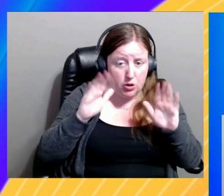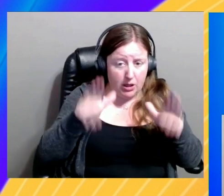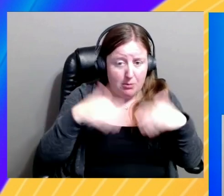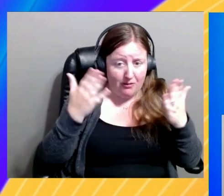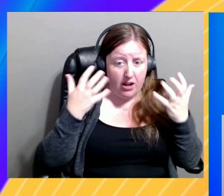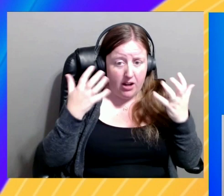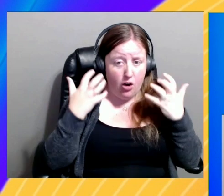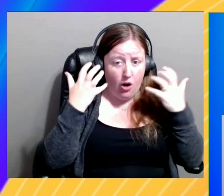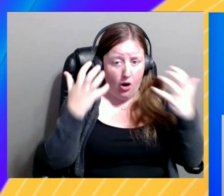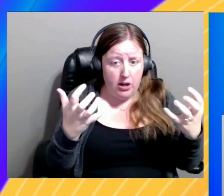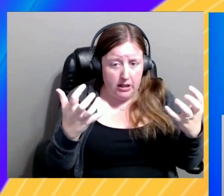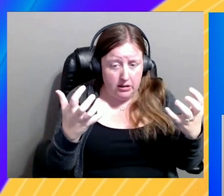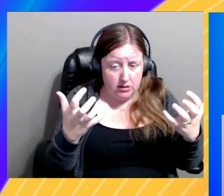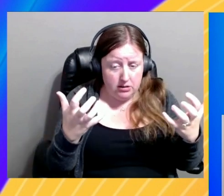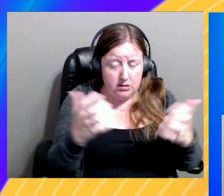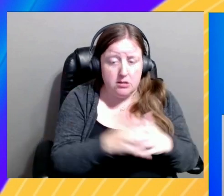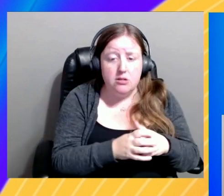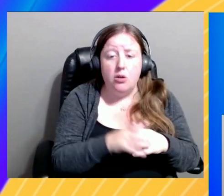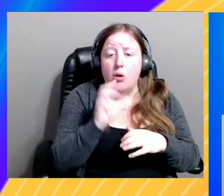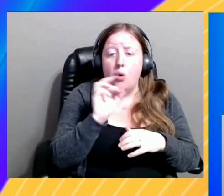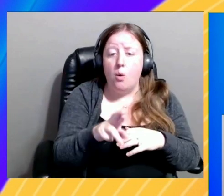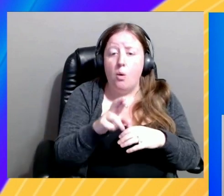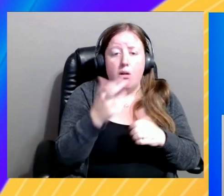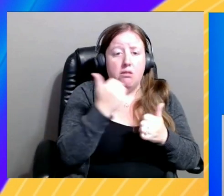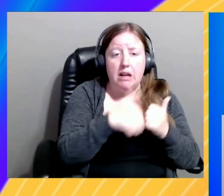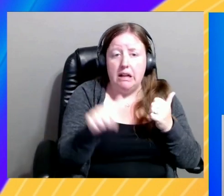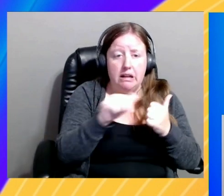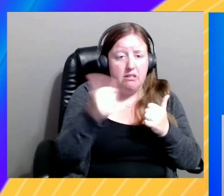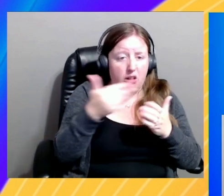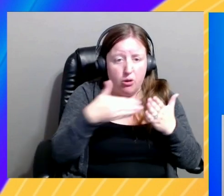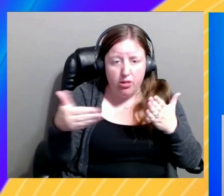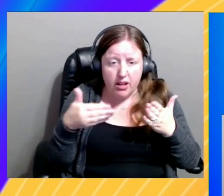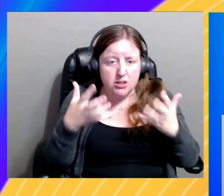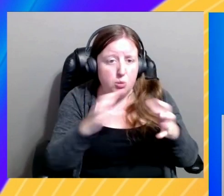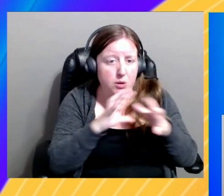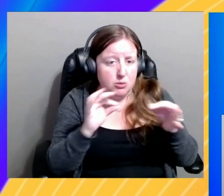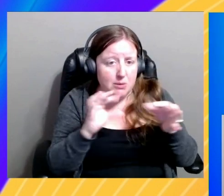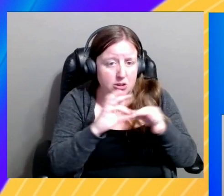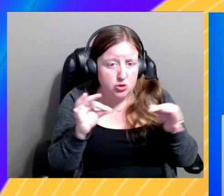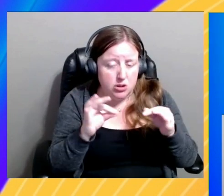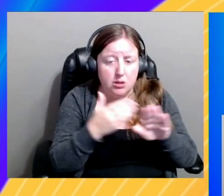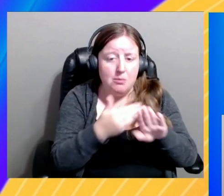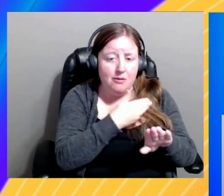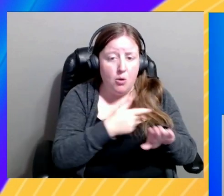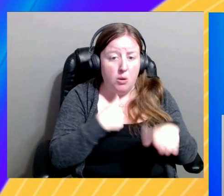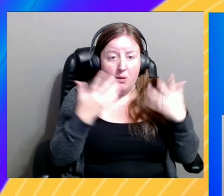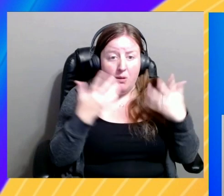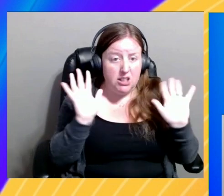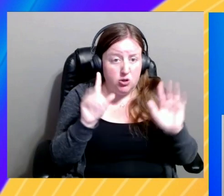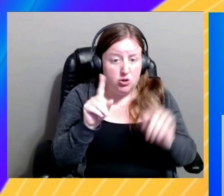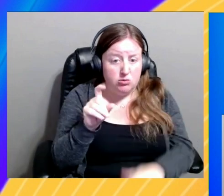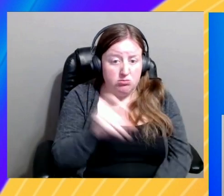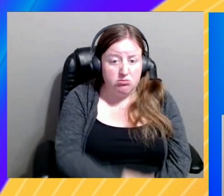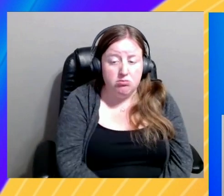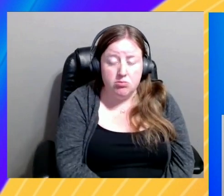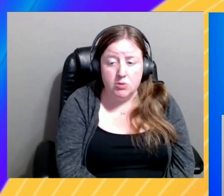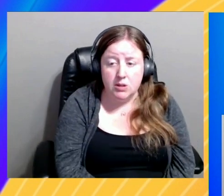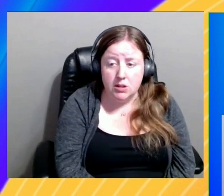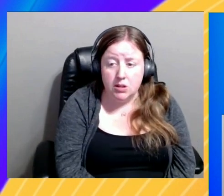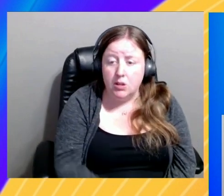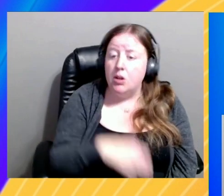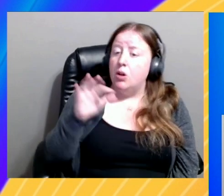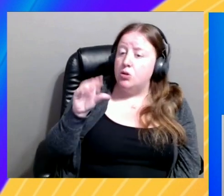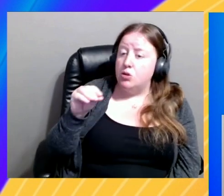with, or just any other things that you'd like to mention before we head out? Yeah, so I do have